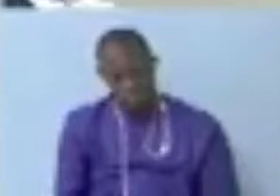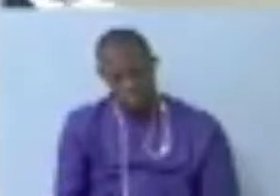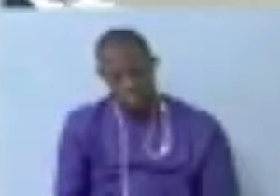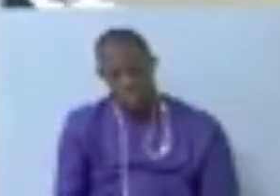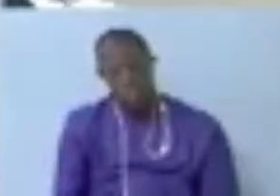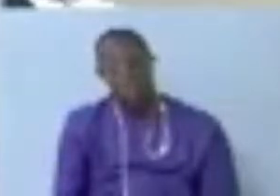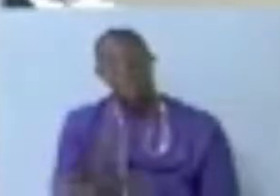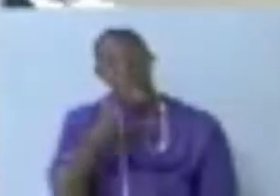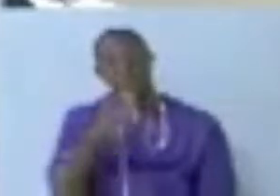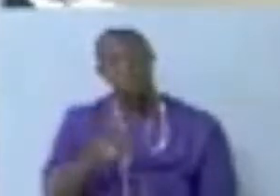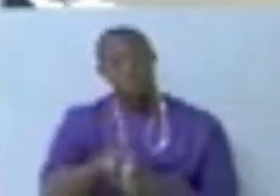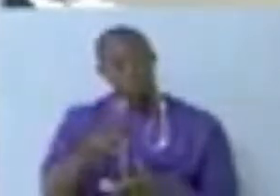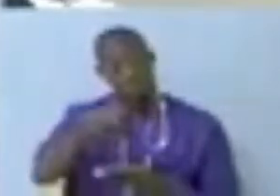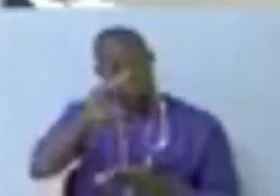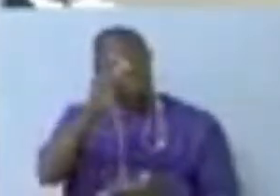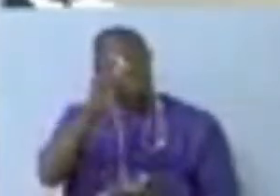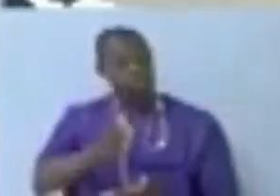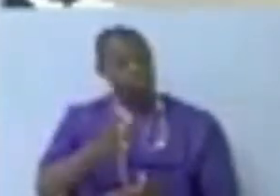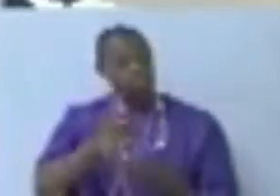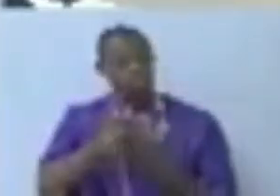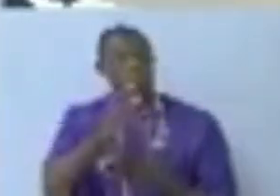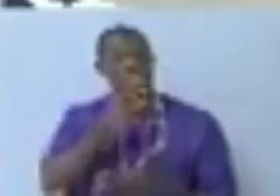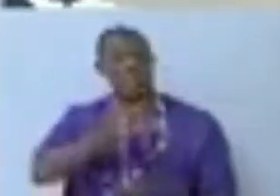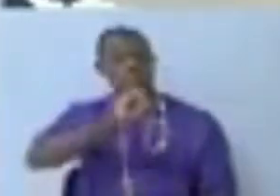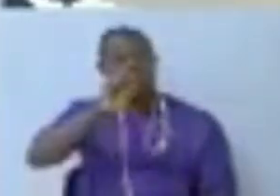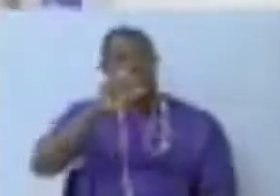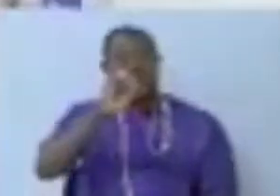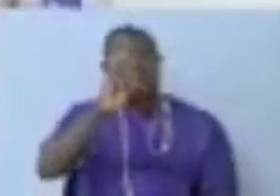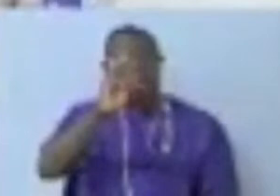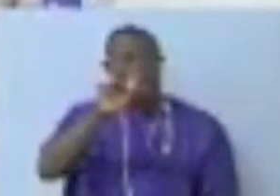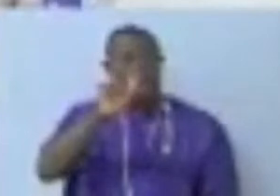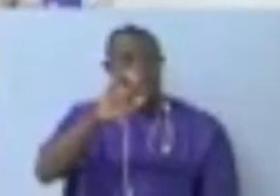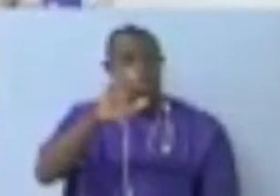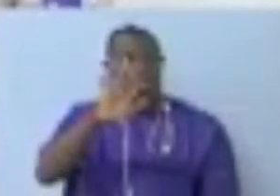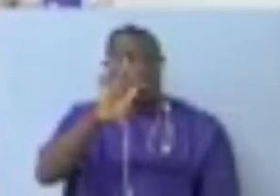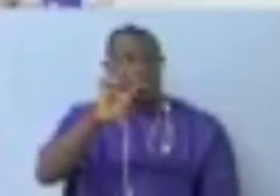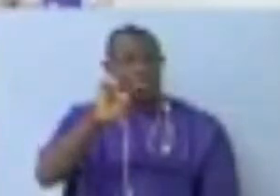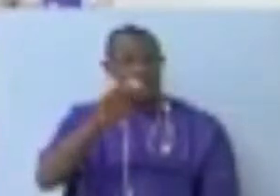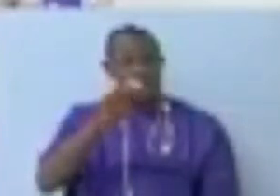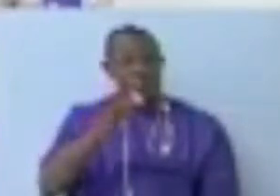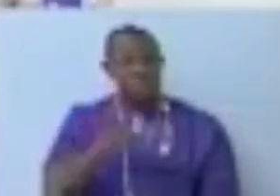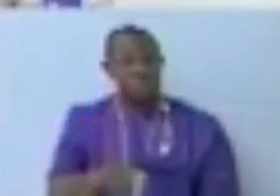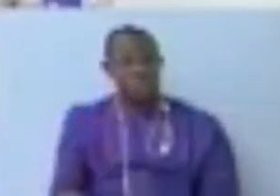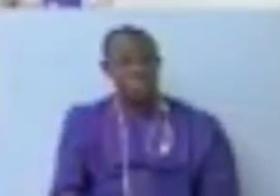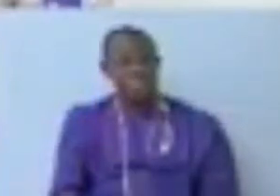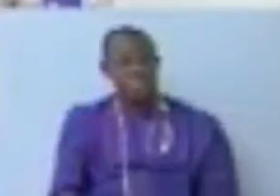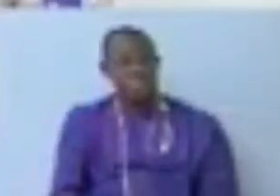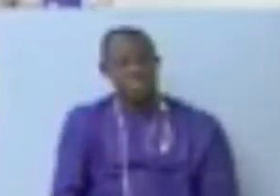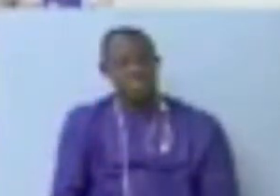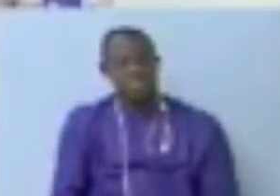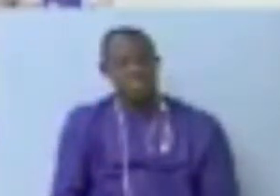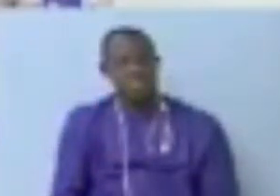Am I correct, Mr. Jobarteh? Mr. Jobarteh, wala bang? Intilin talabang.